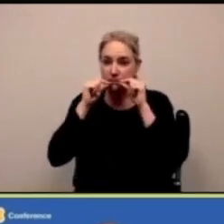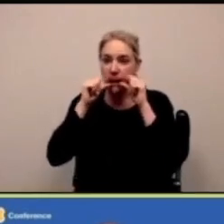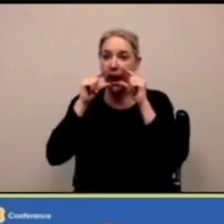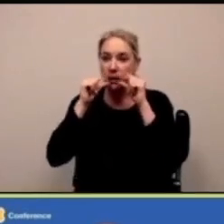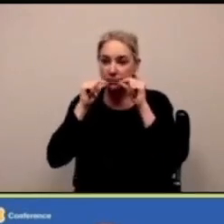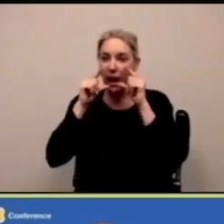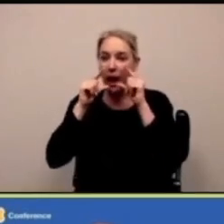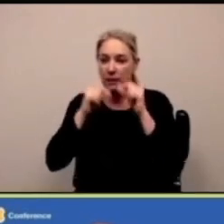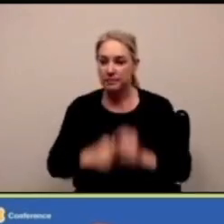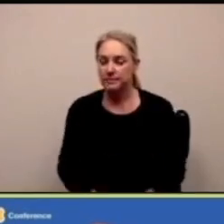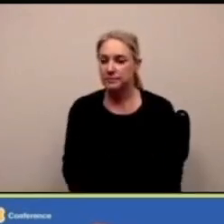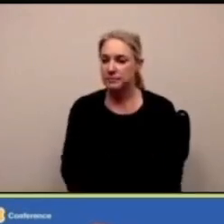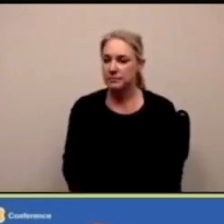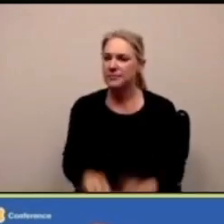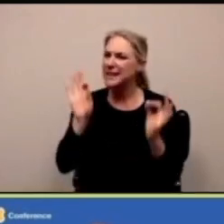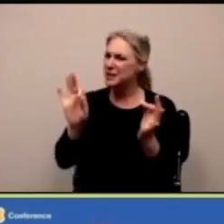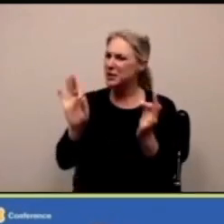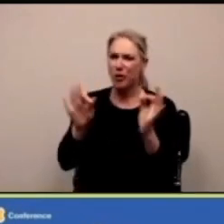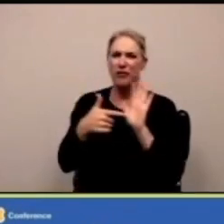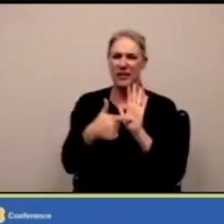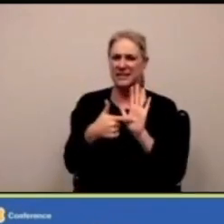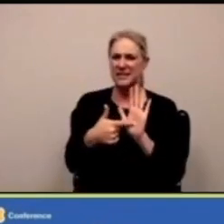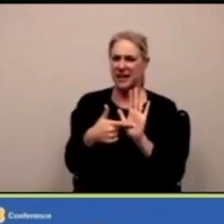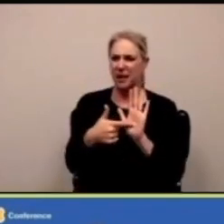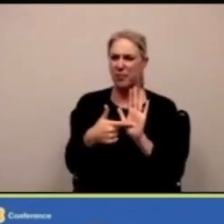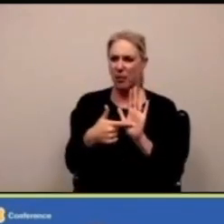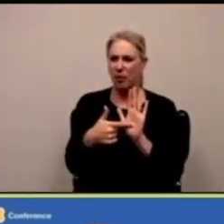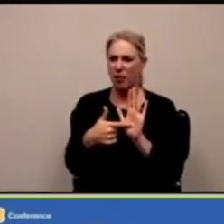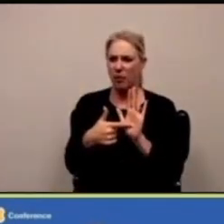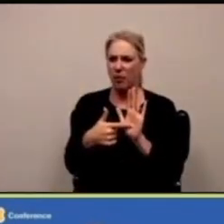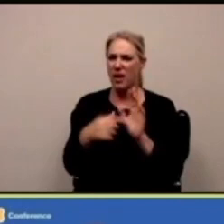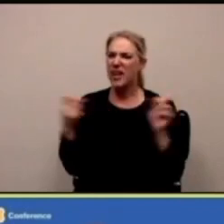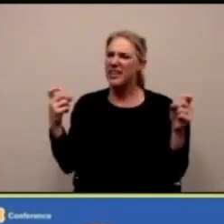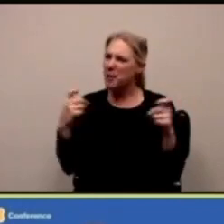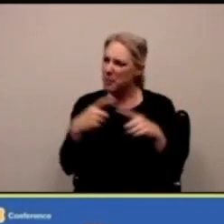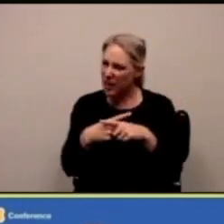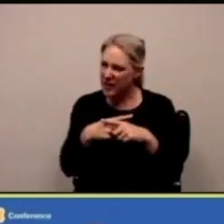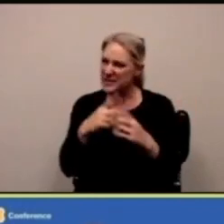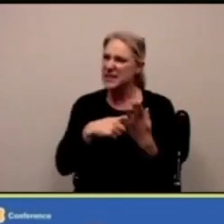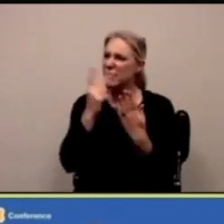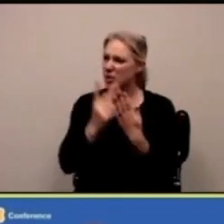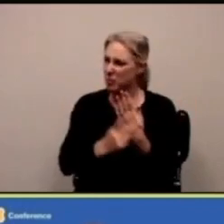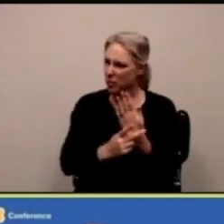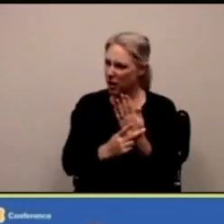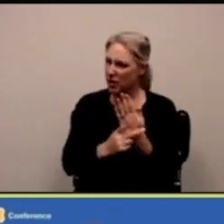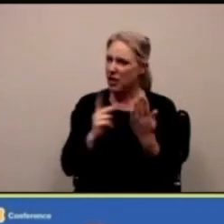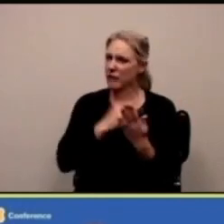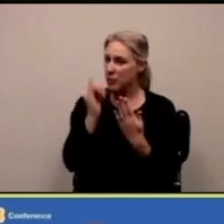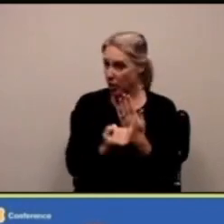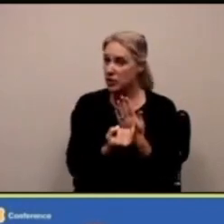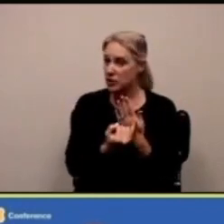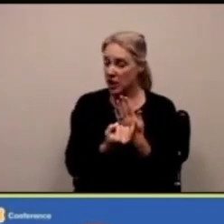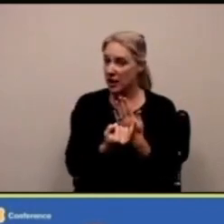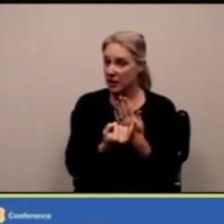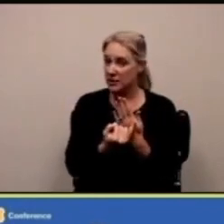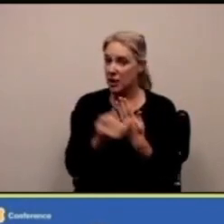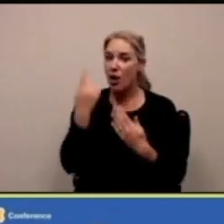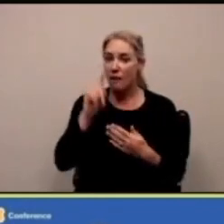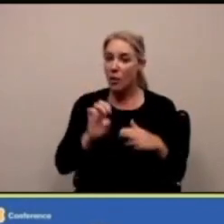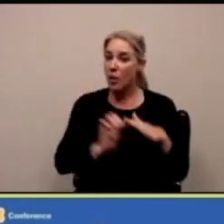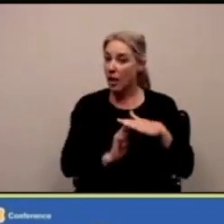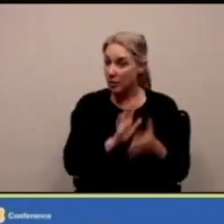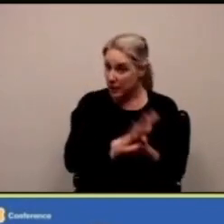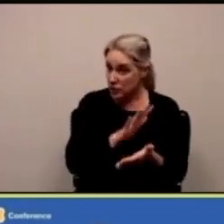And I think that's a perfect example too of where the complexity of the project, even though initially designed for elementary school, you could do